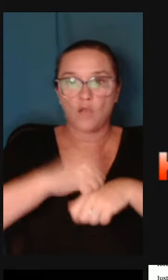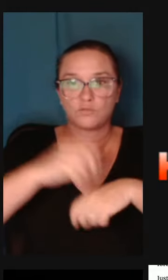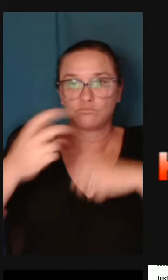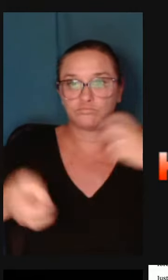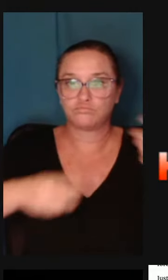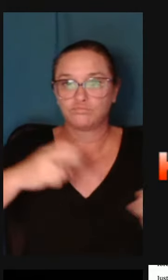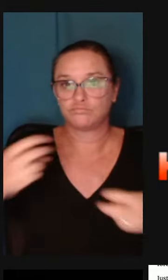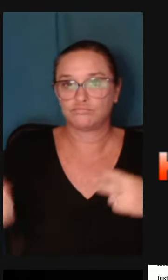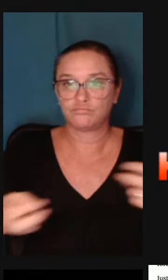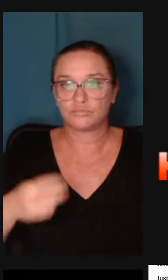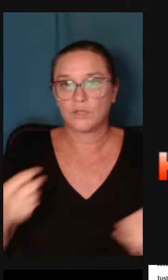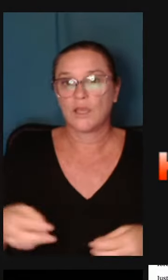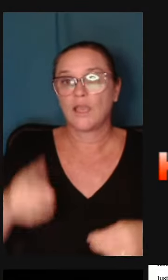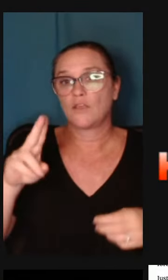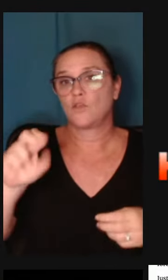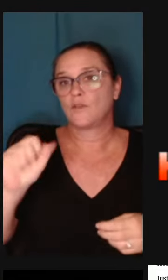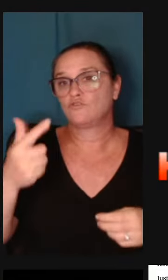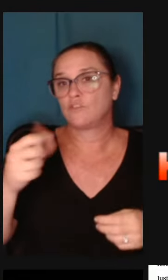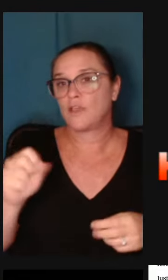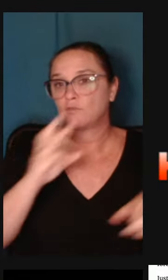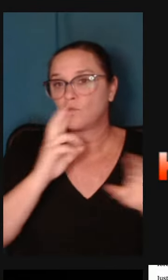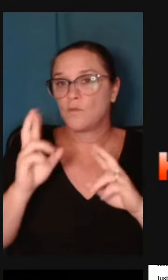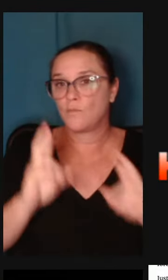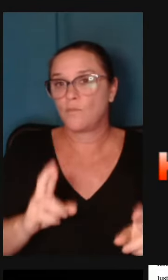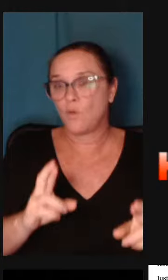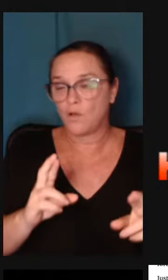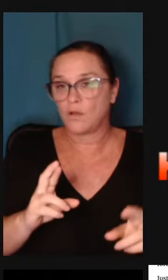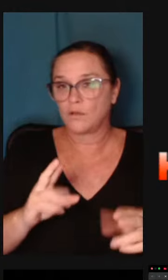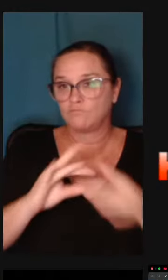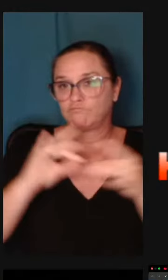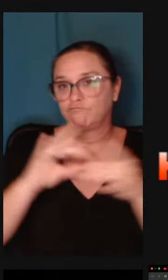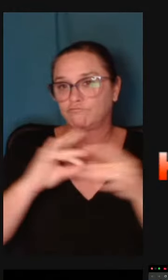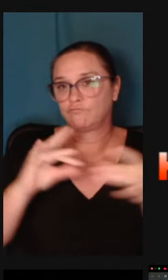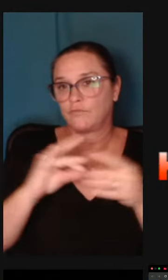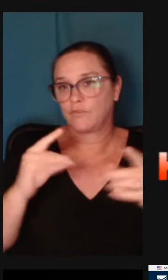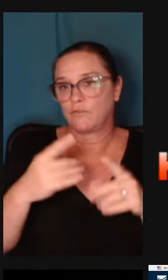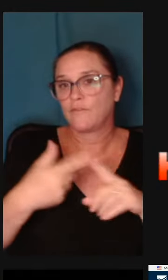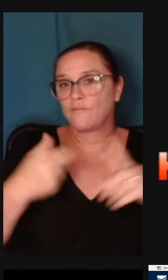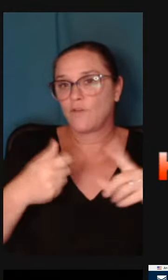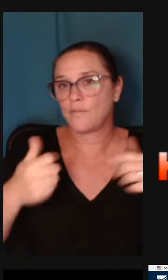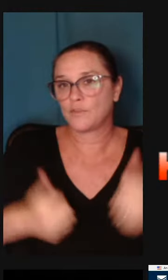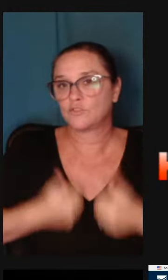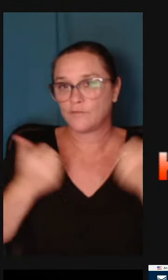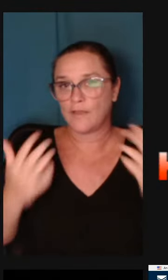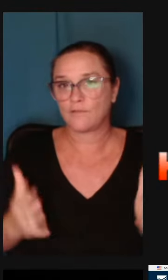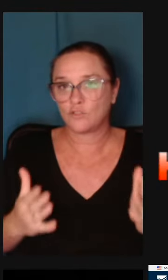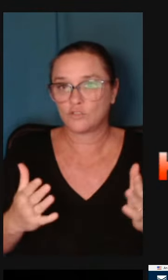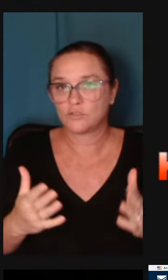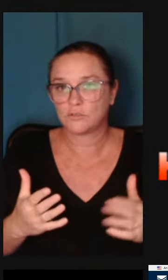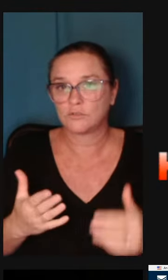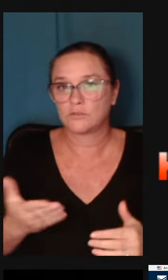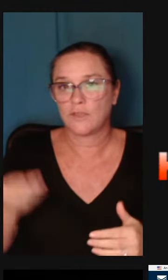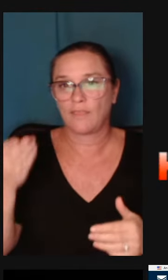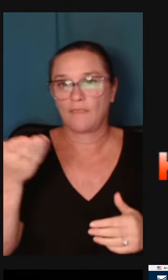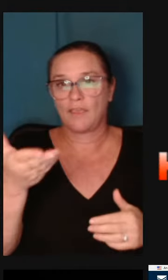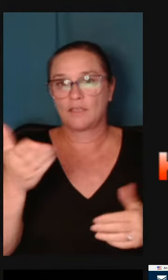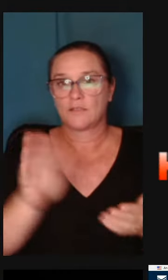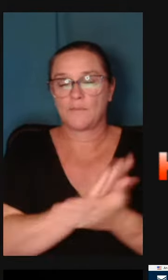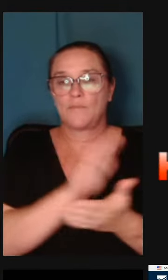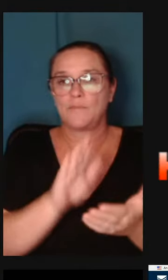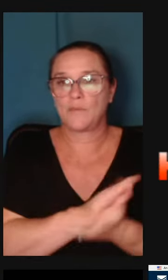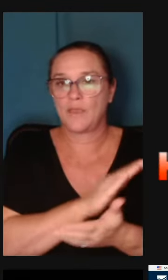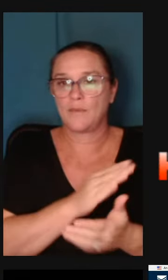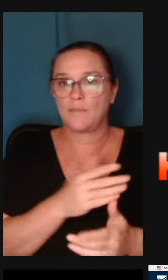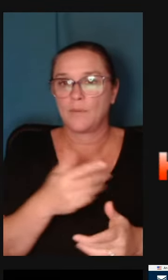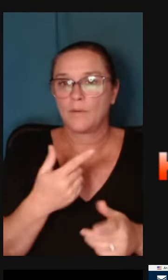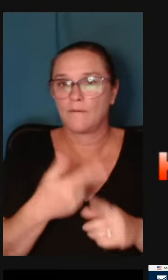in a USGS report detailing survivor accounts, that's this paper by Tilling and all that